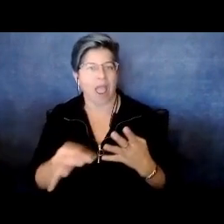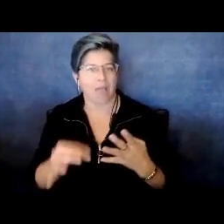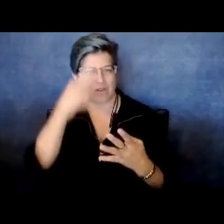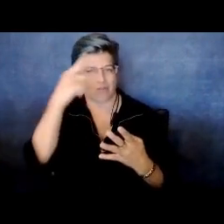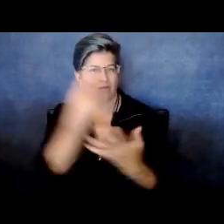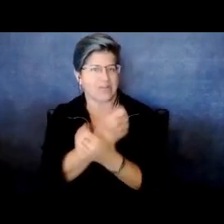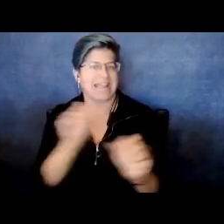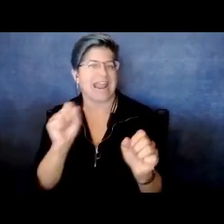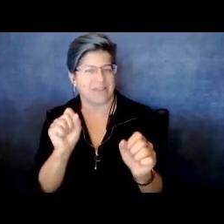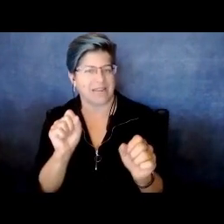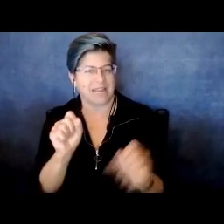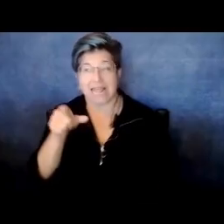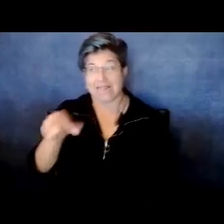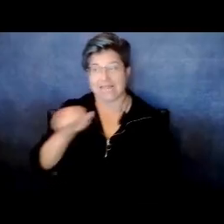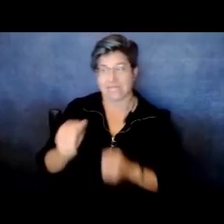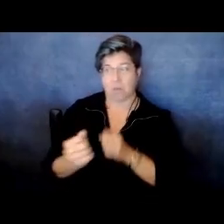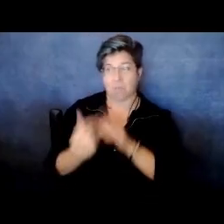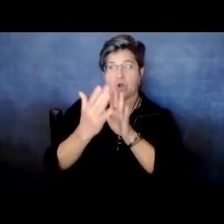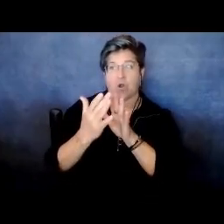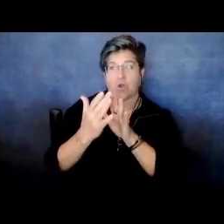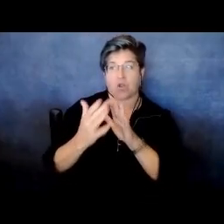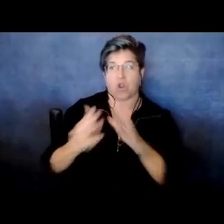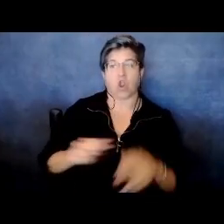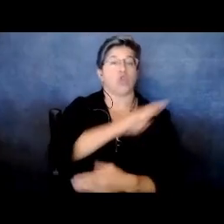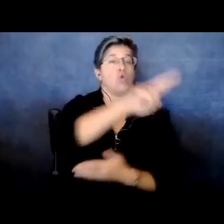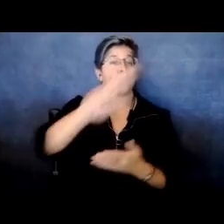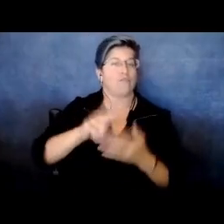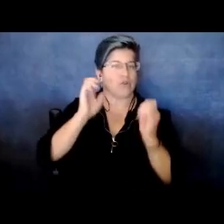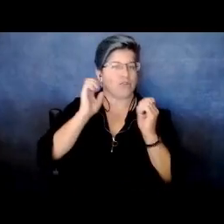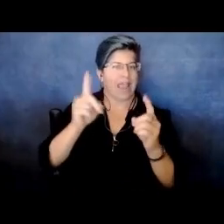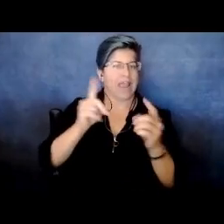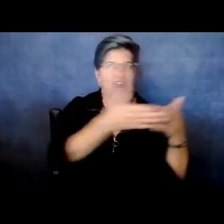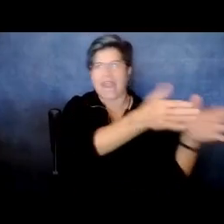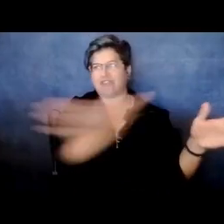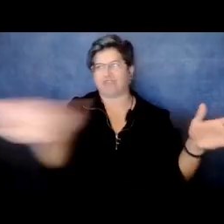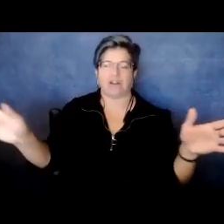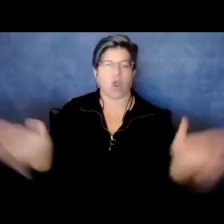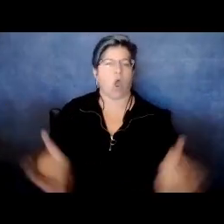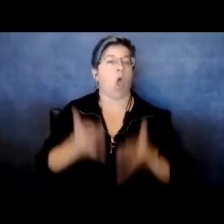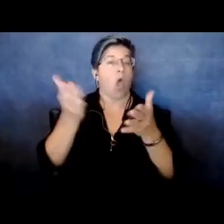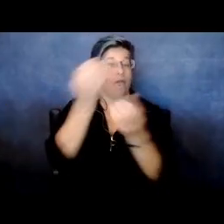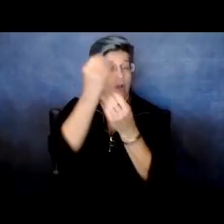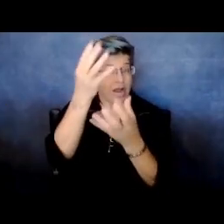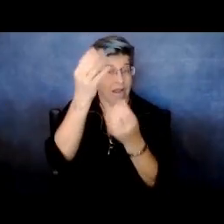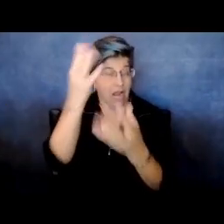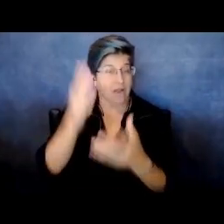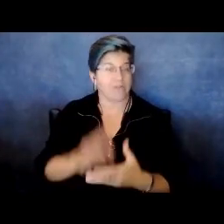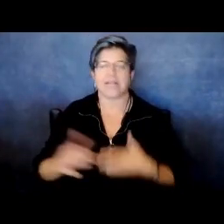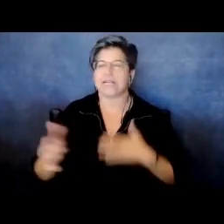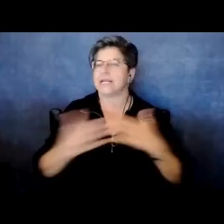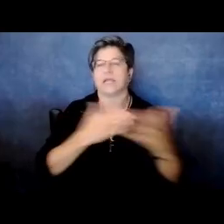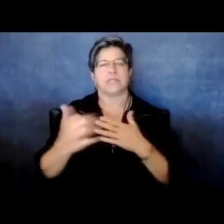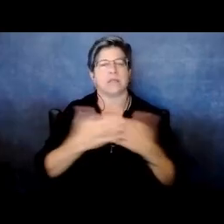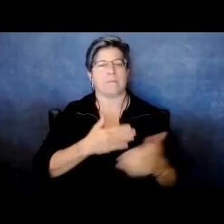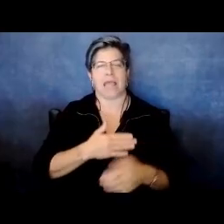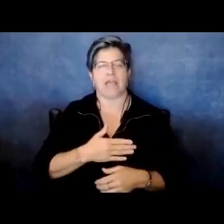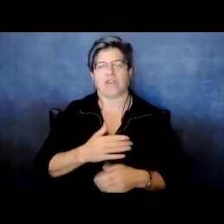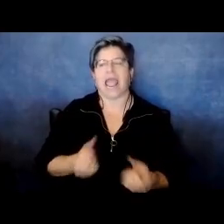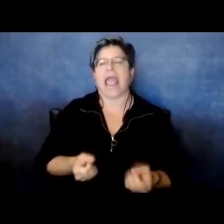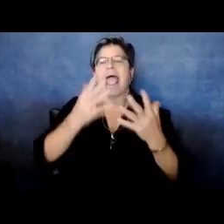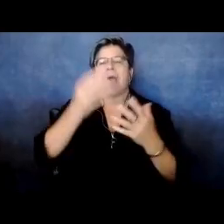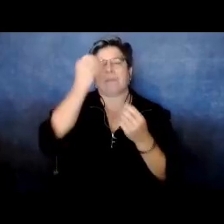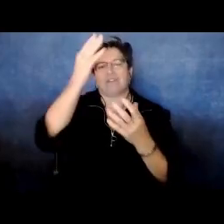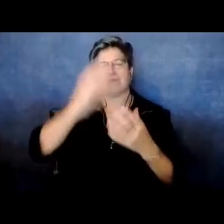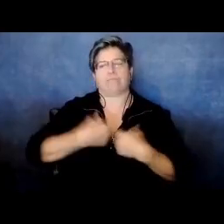safety. This approach of universal education, offering information regardless of disclosure, has